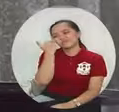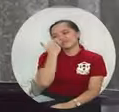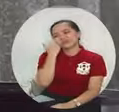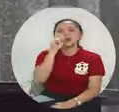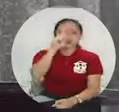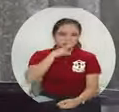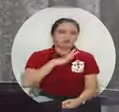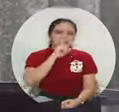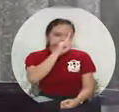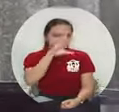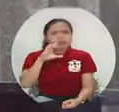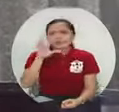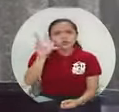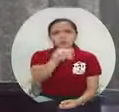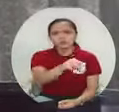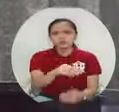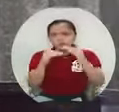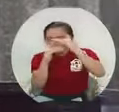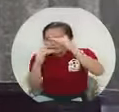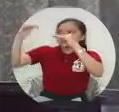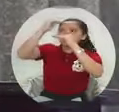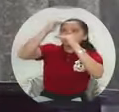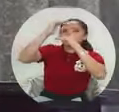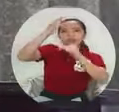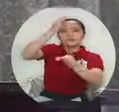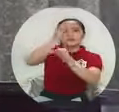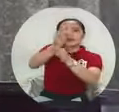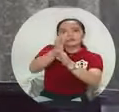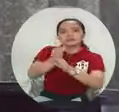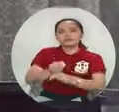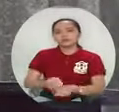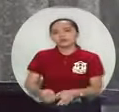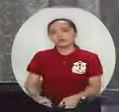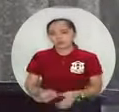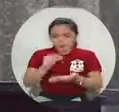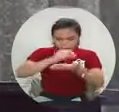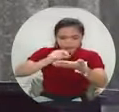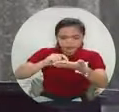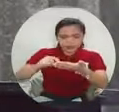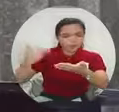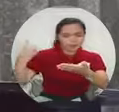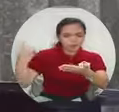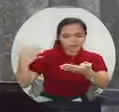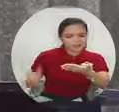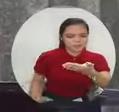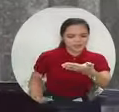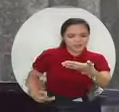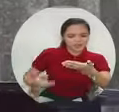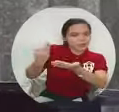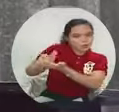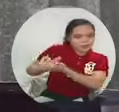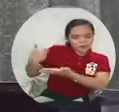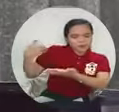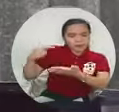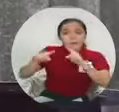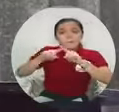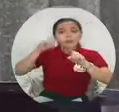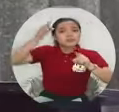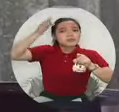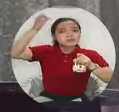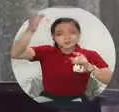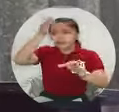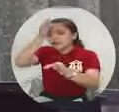led to that right path that they should also go. You know what? Without commitment, Christian life is but an